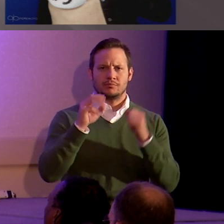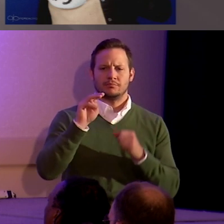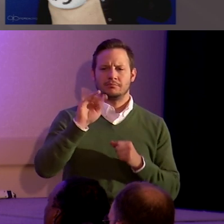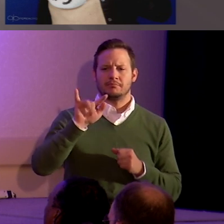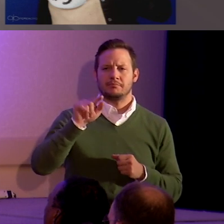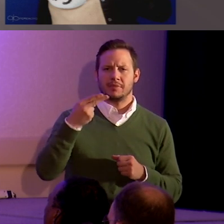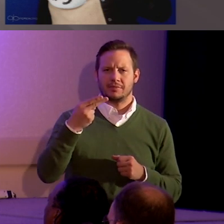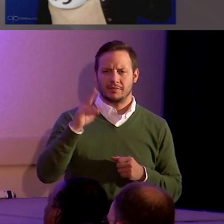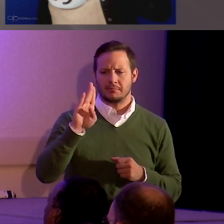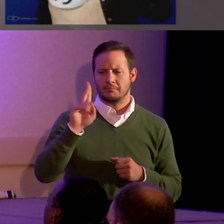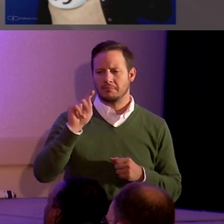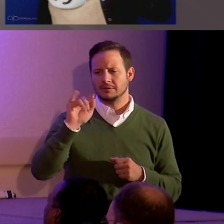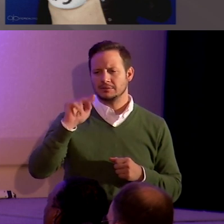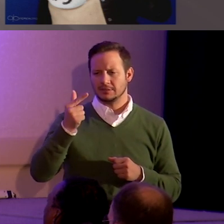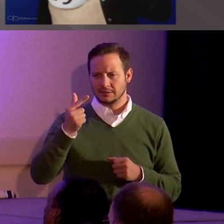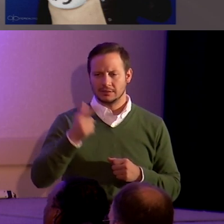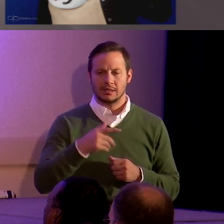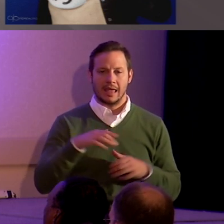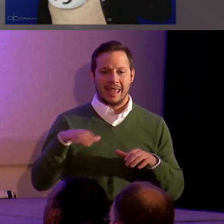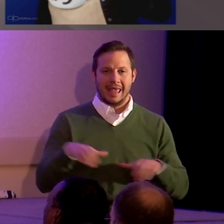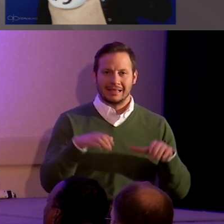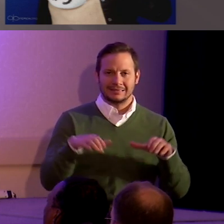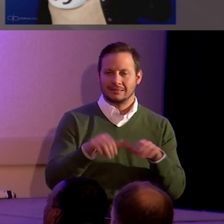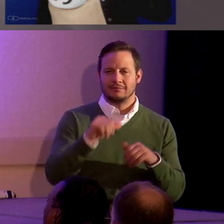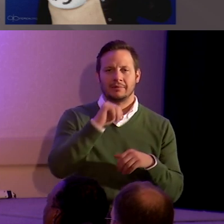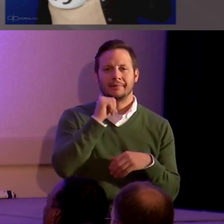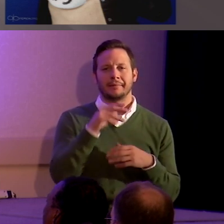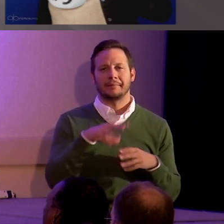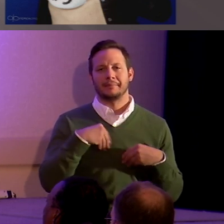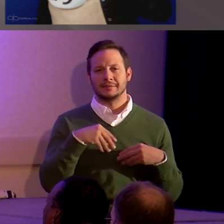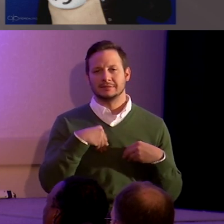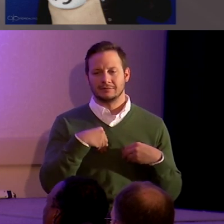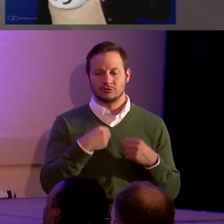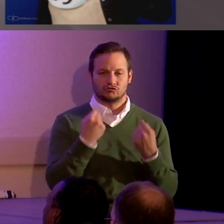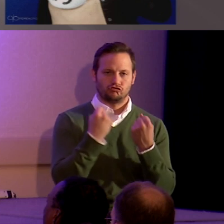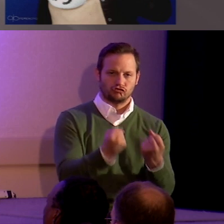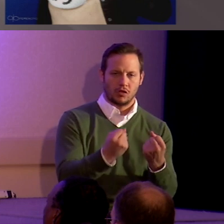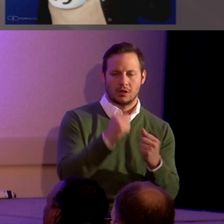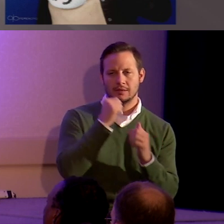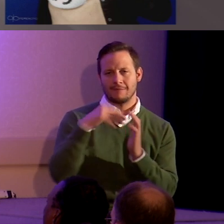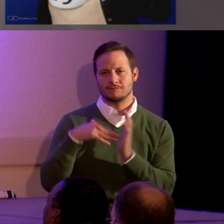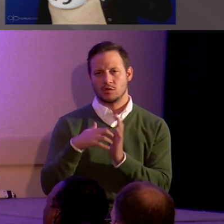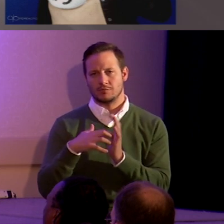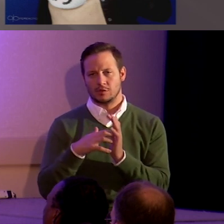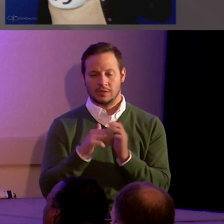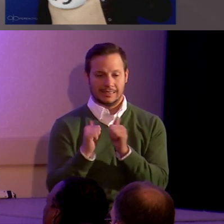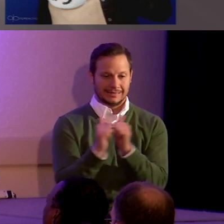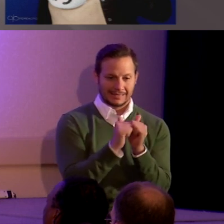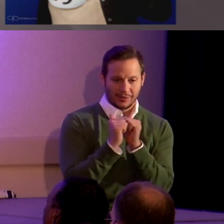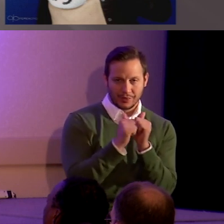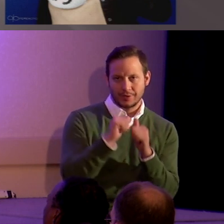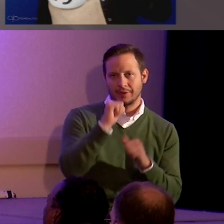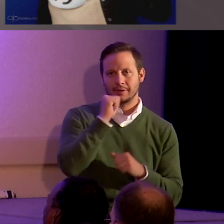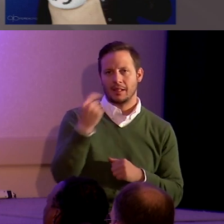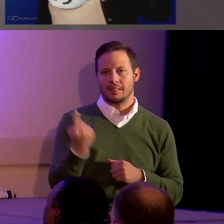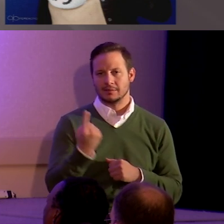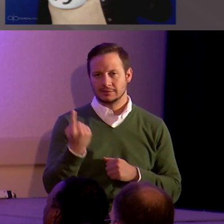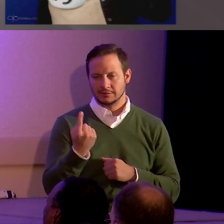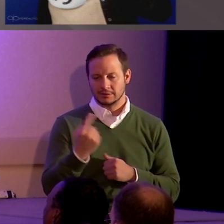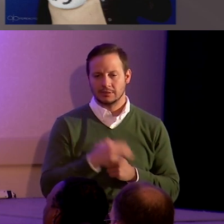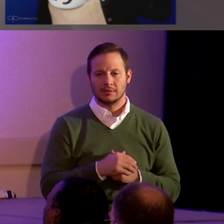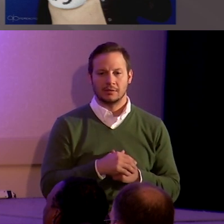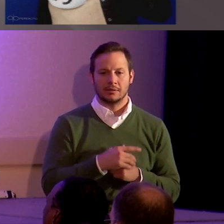dimensions. Active, not passive, strong, not vulnerable, together, not isolated, public,